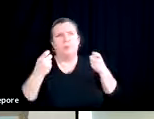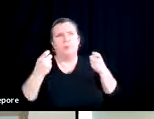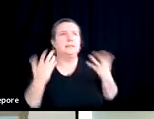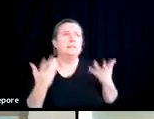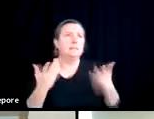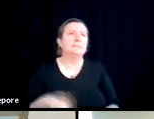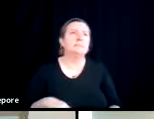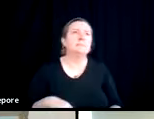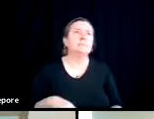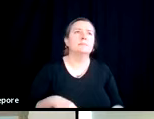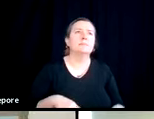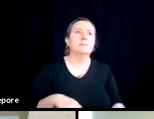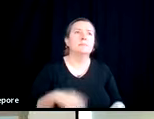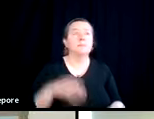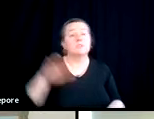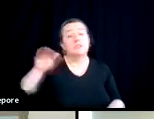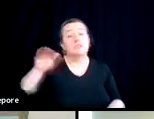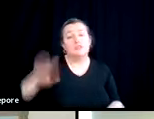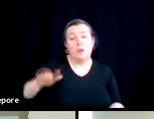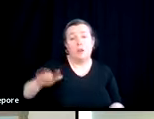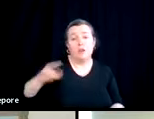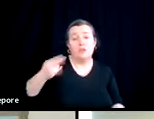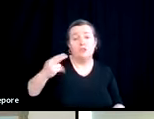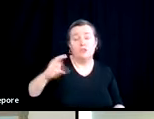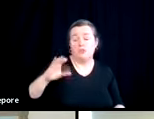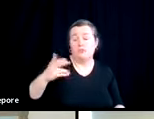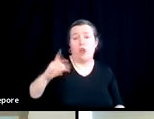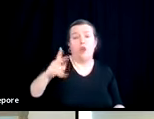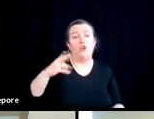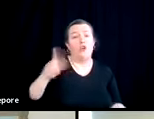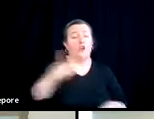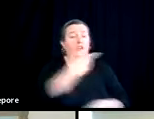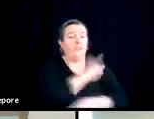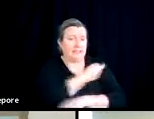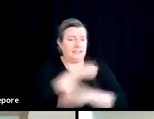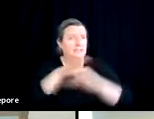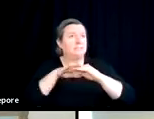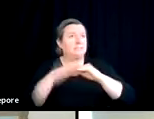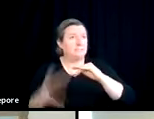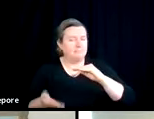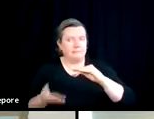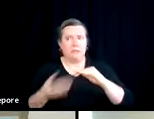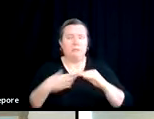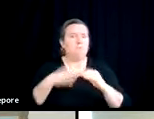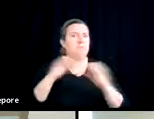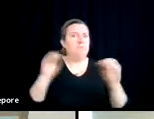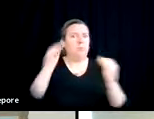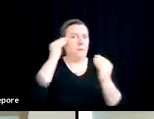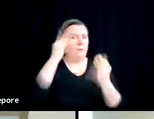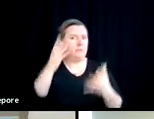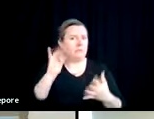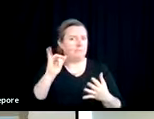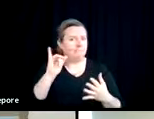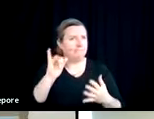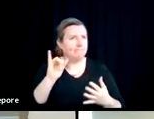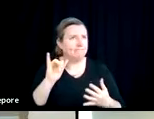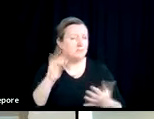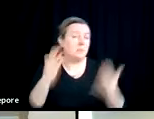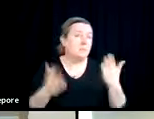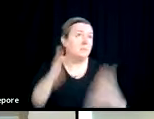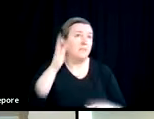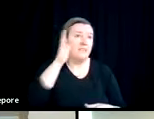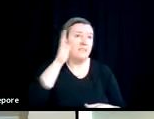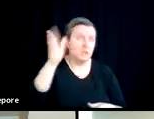vaccination rates, but certainly we'll get that to you within either after the presser, or I can speak to that